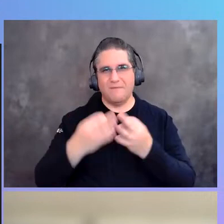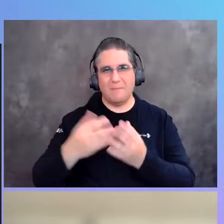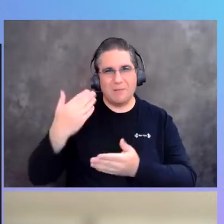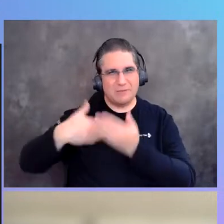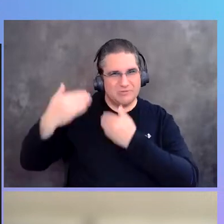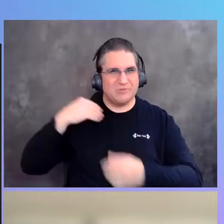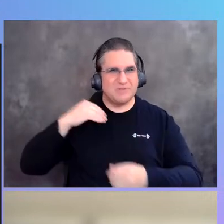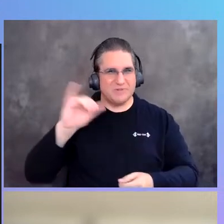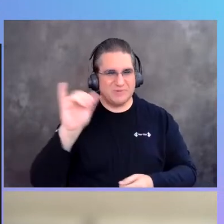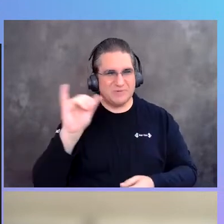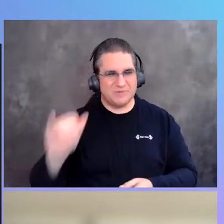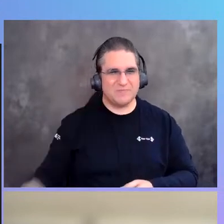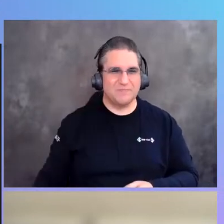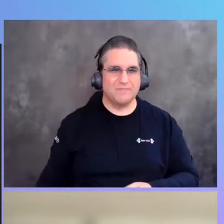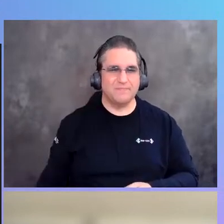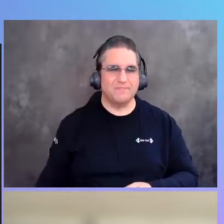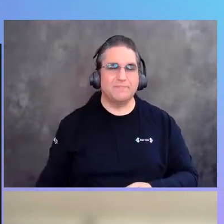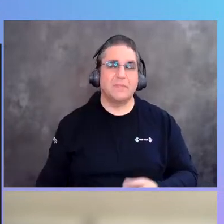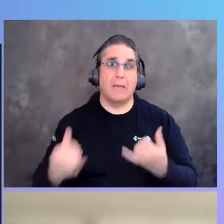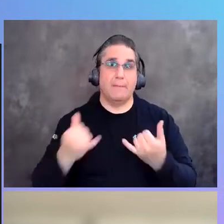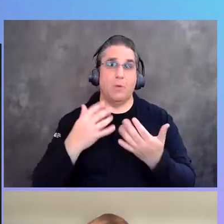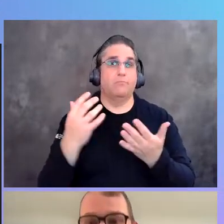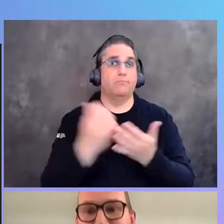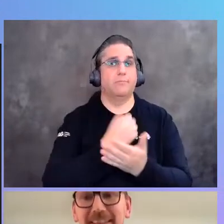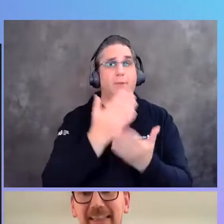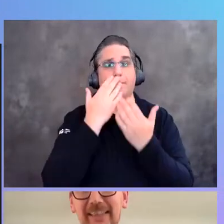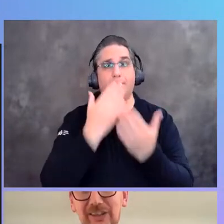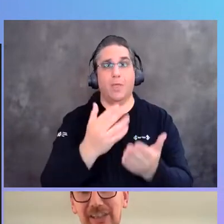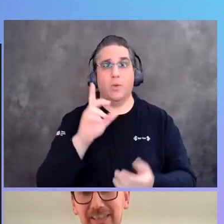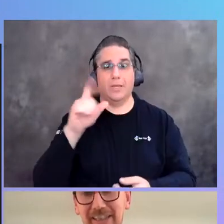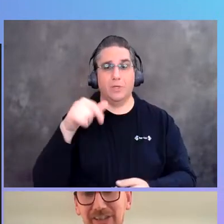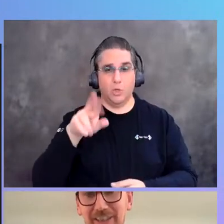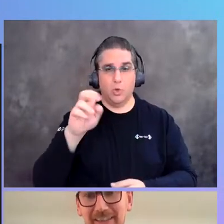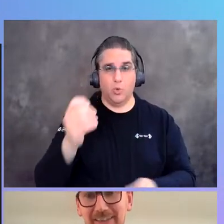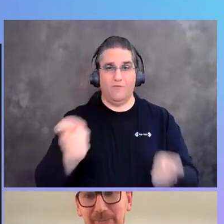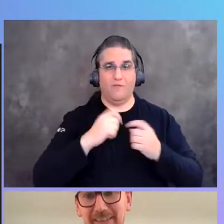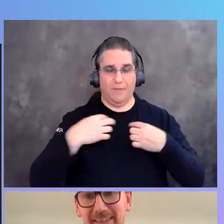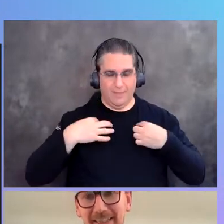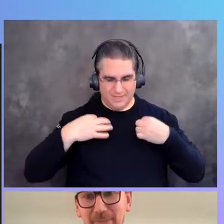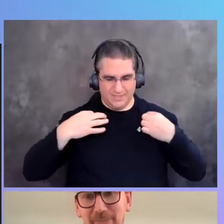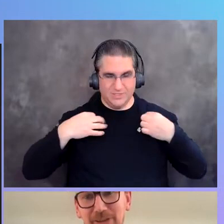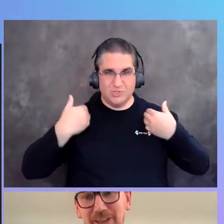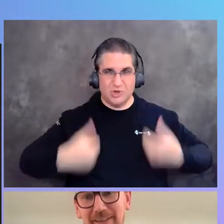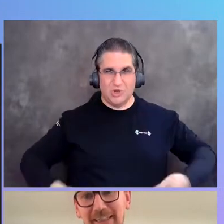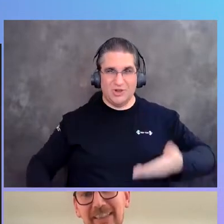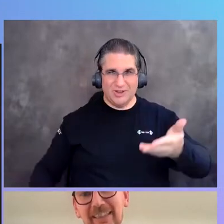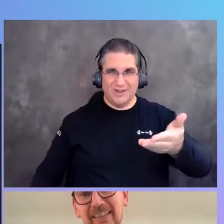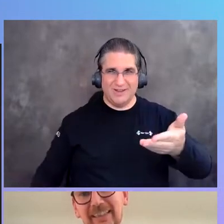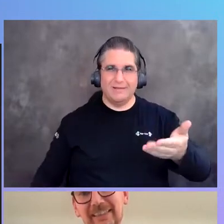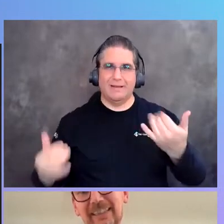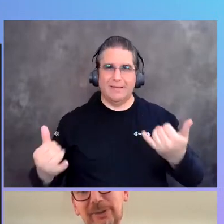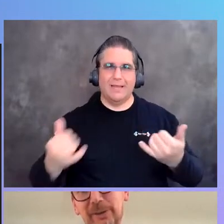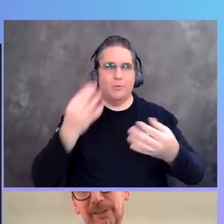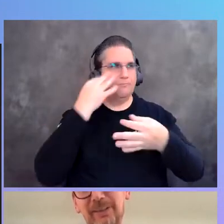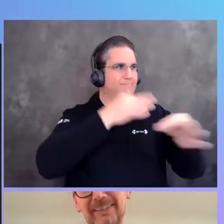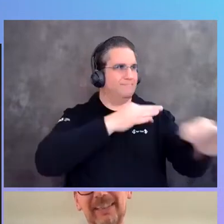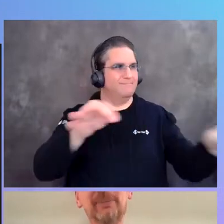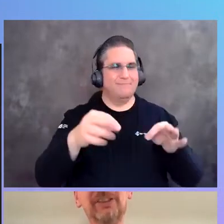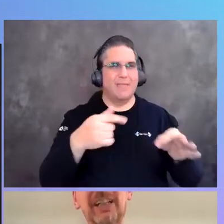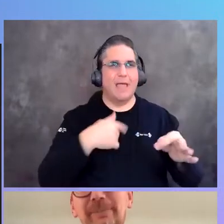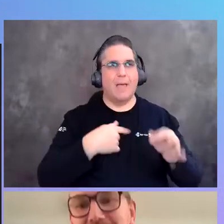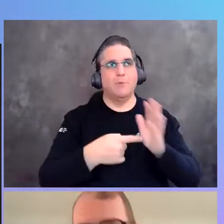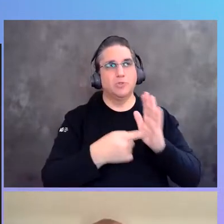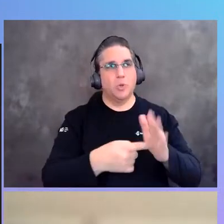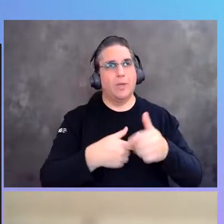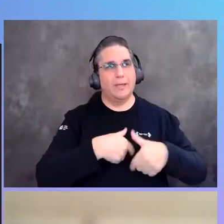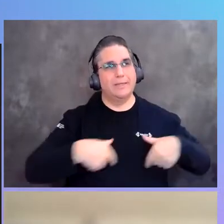off, I just wanted to thank DQ for sending me this fantastic t-shirt. So I'm standing up and showing digital equality is